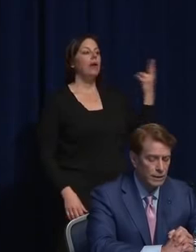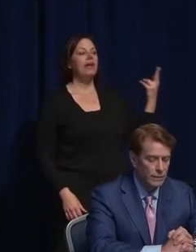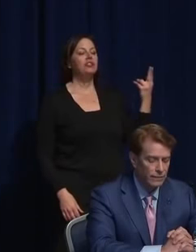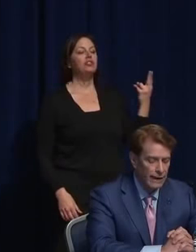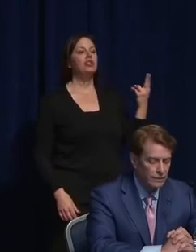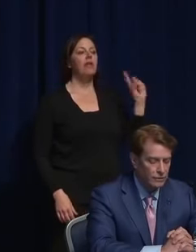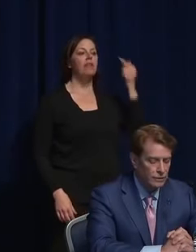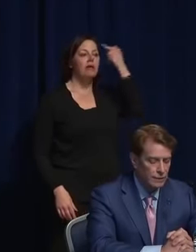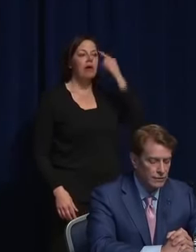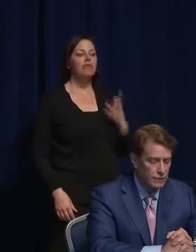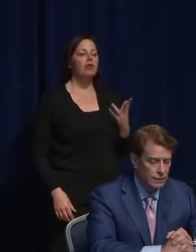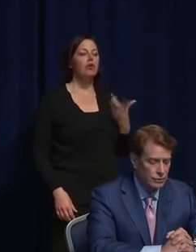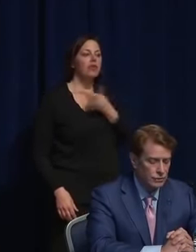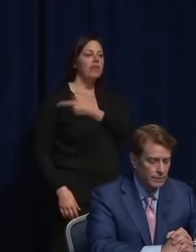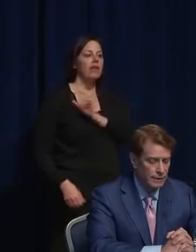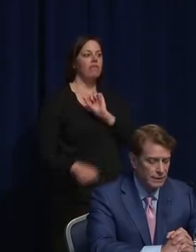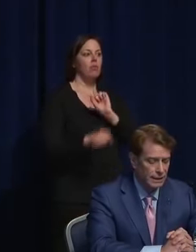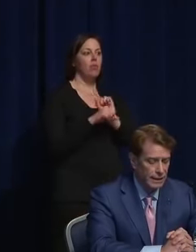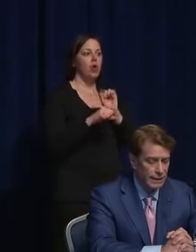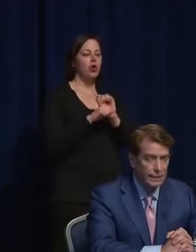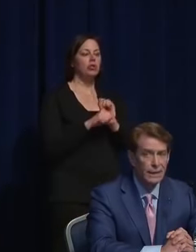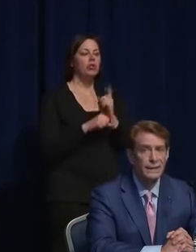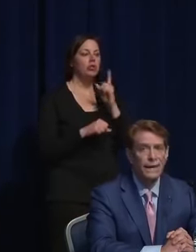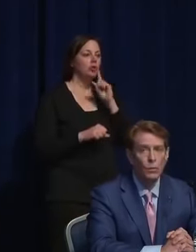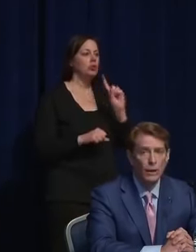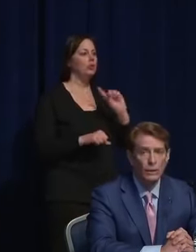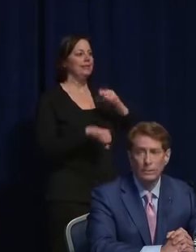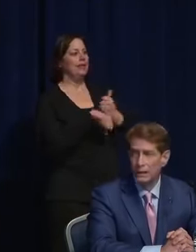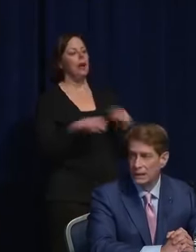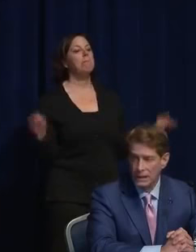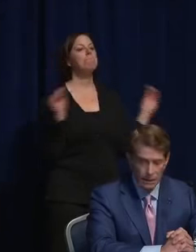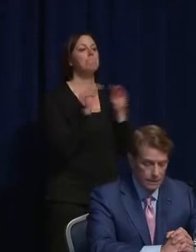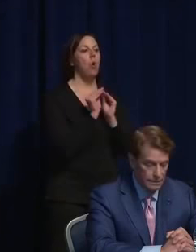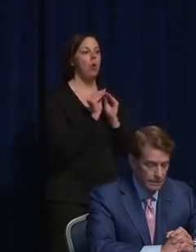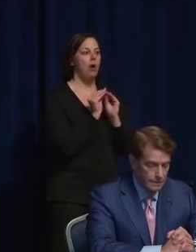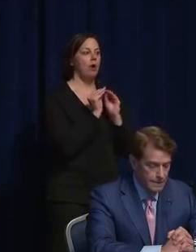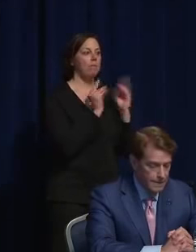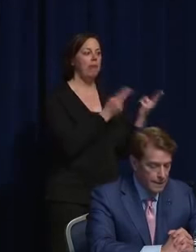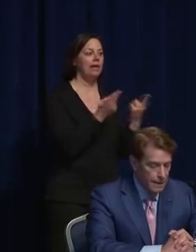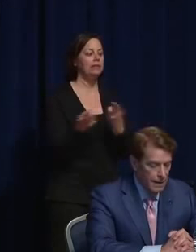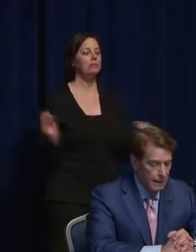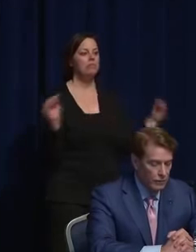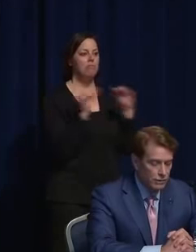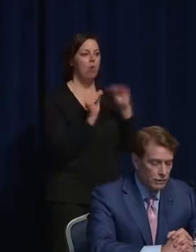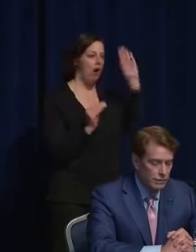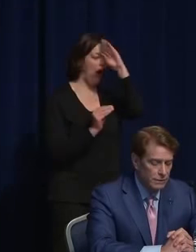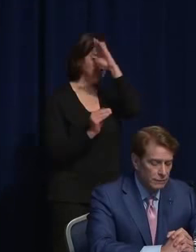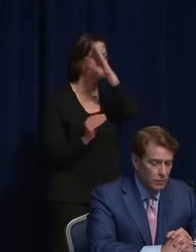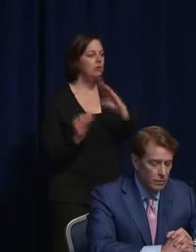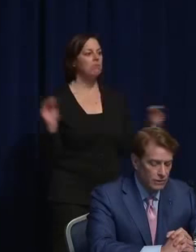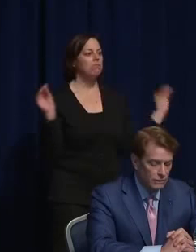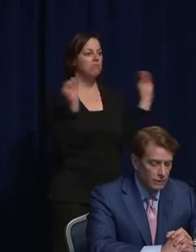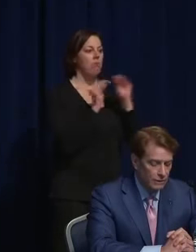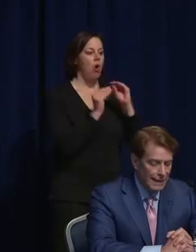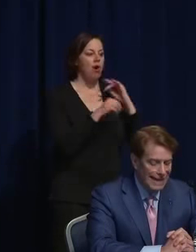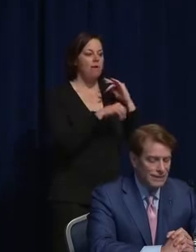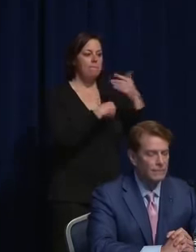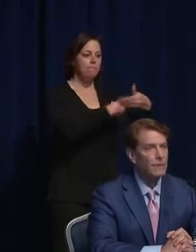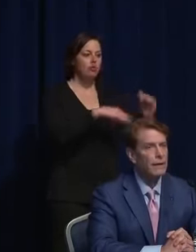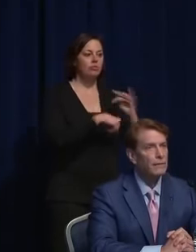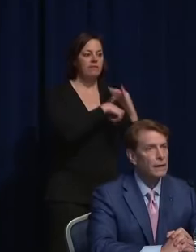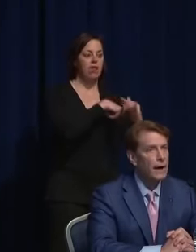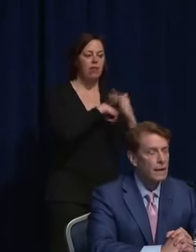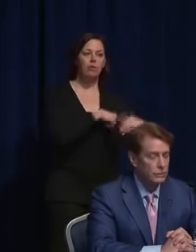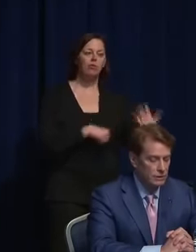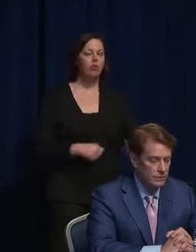working to bring 500 additional beds online. They will be needed. I've also received calls from heads of